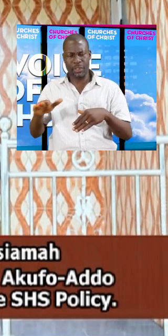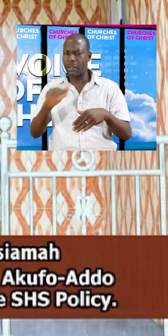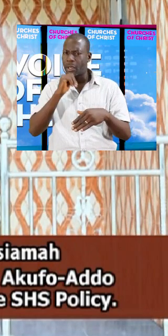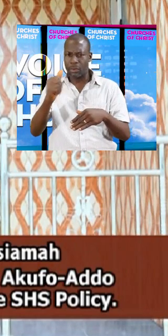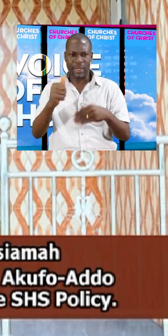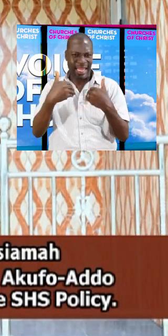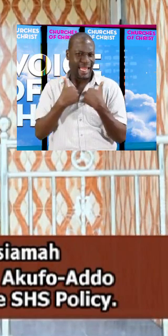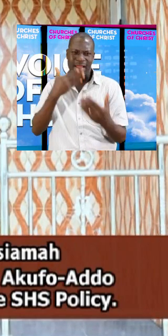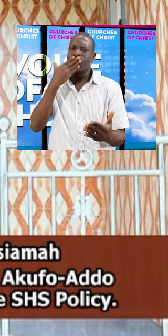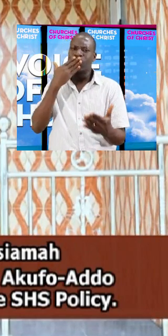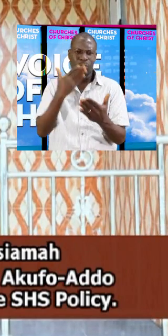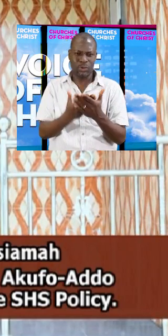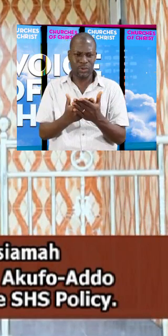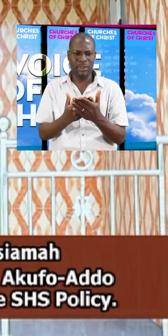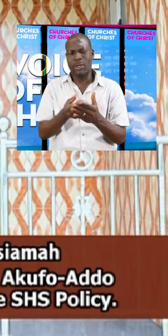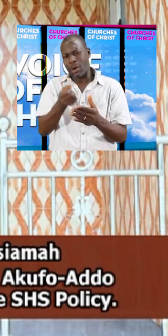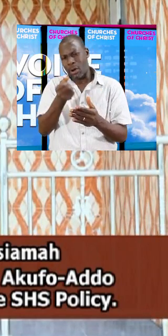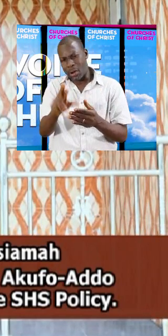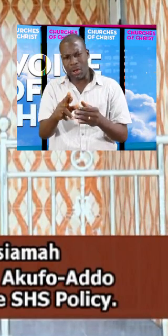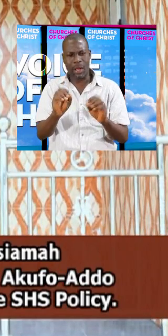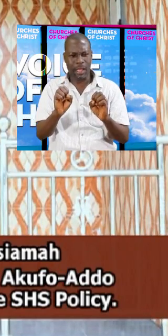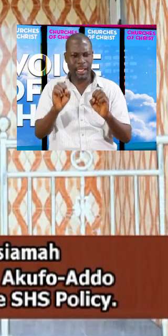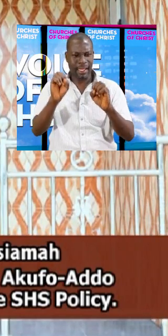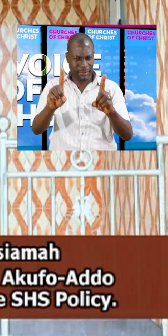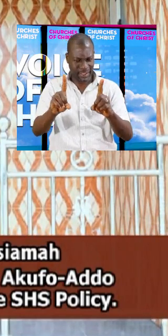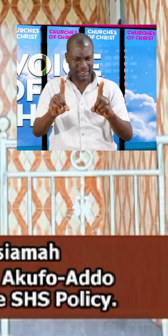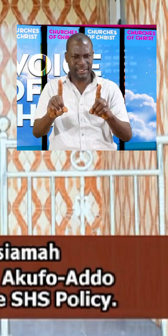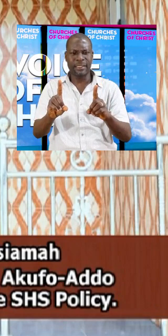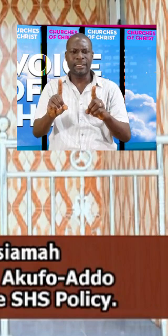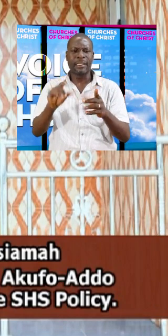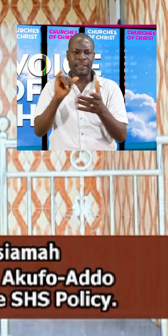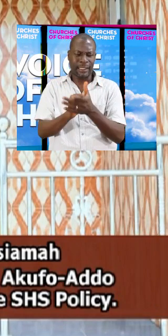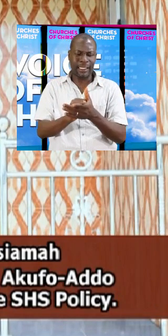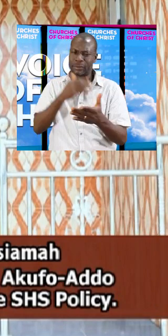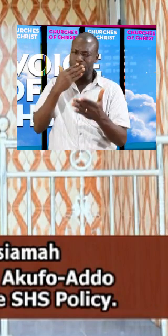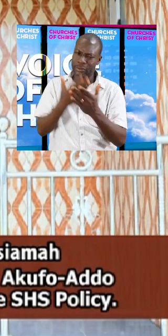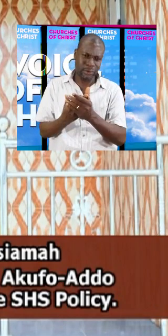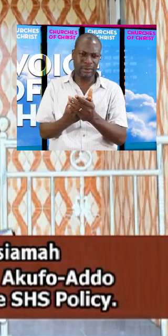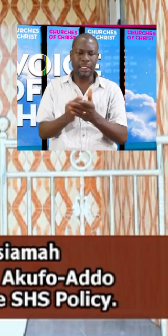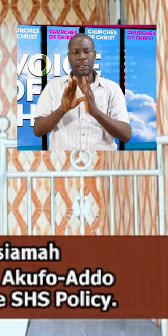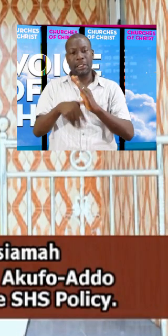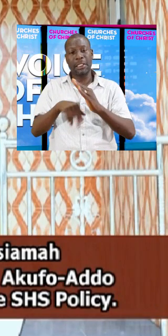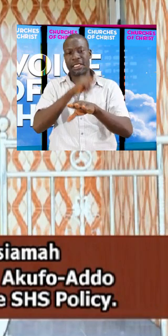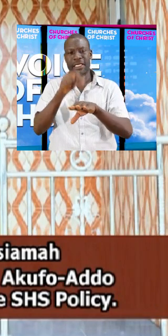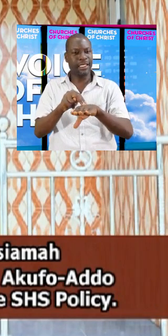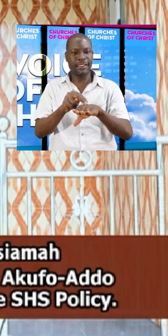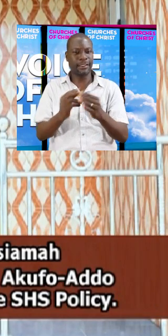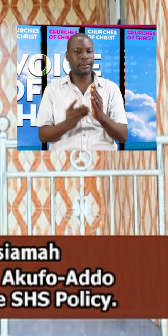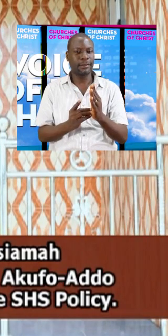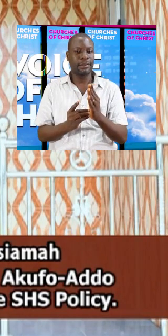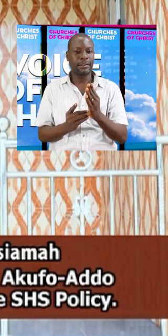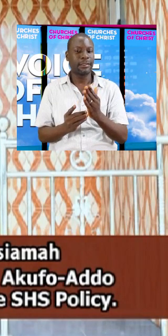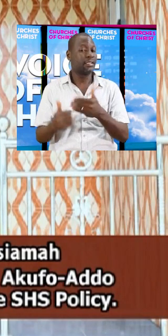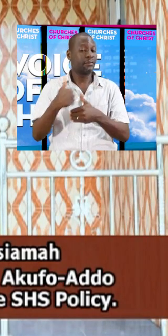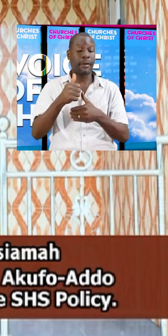nya adisya e woman suya a year. Omano empuntu and sosono. Aya bisi